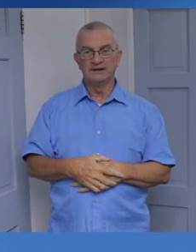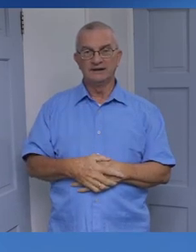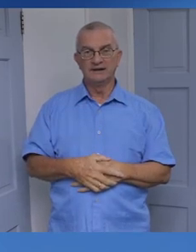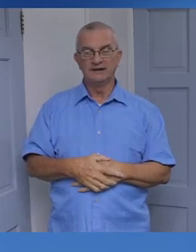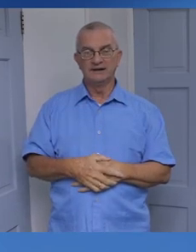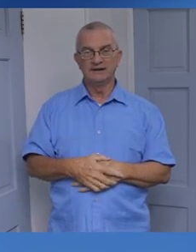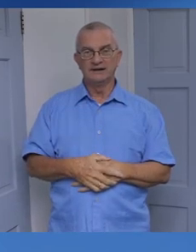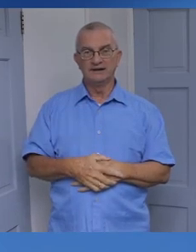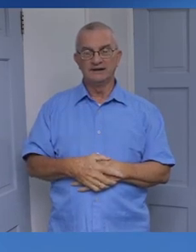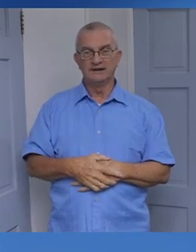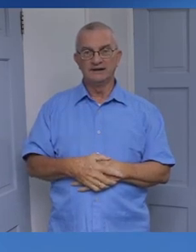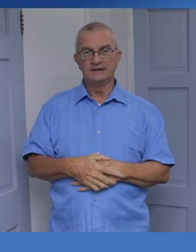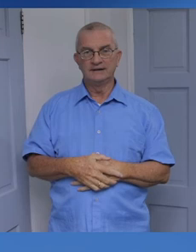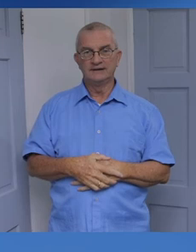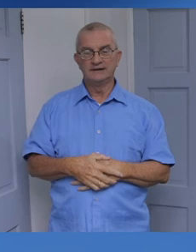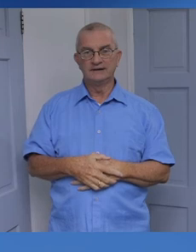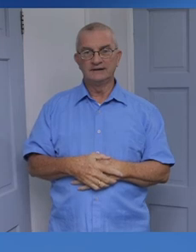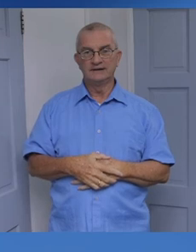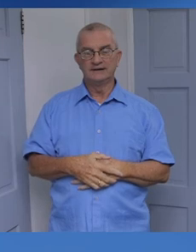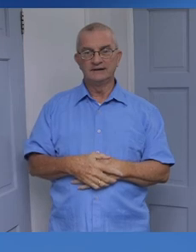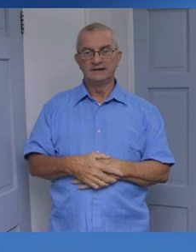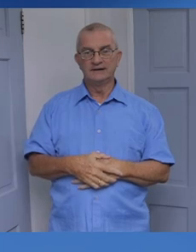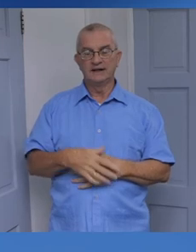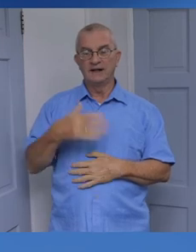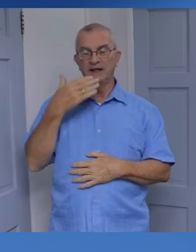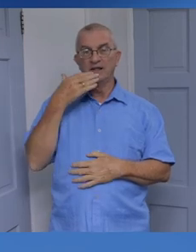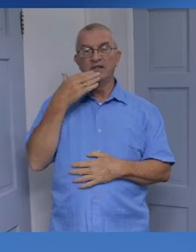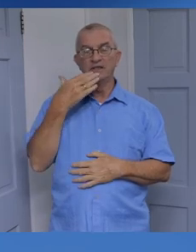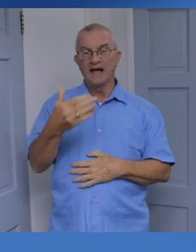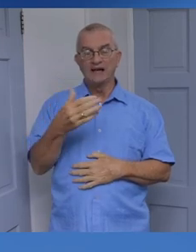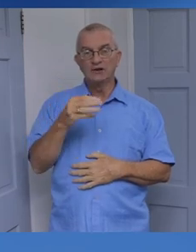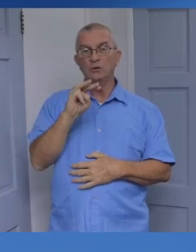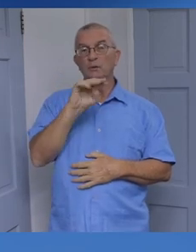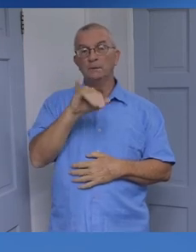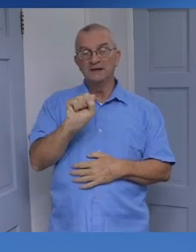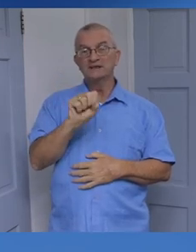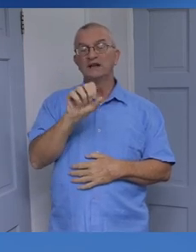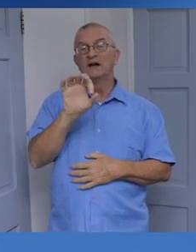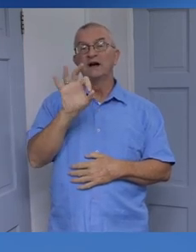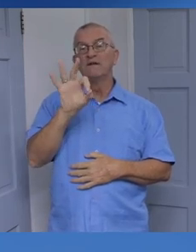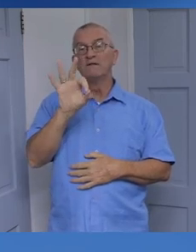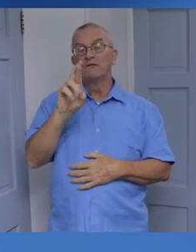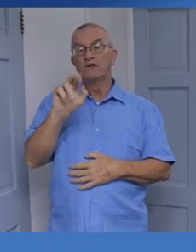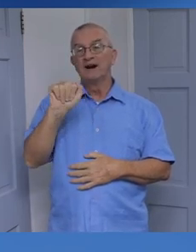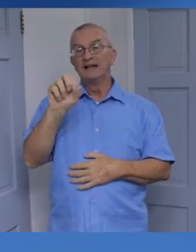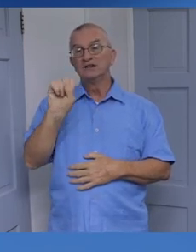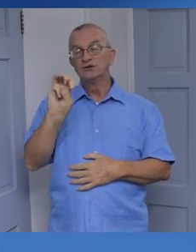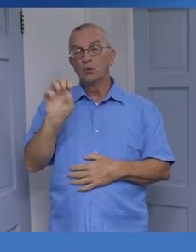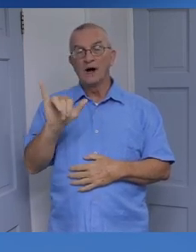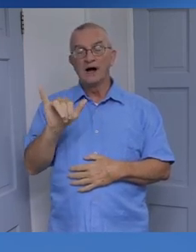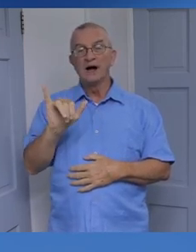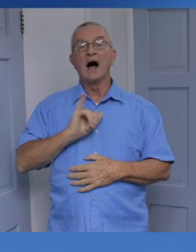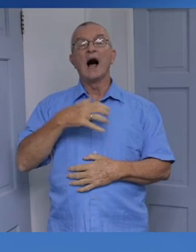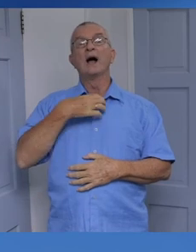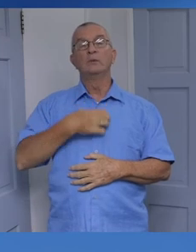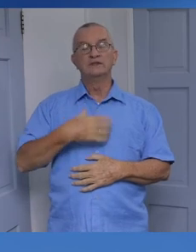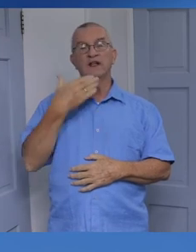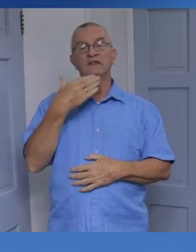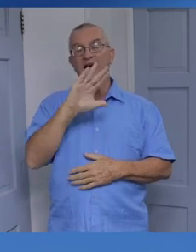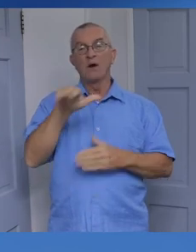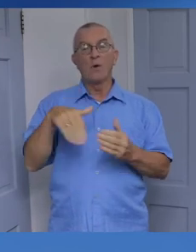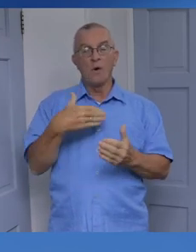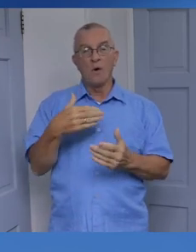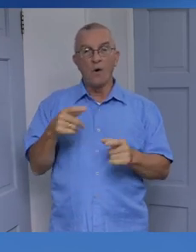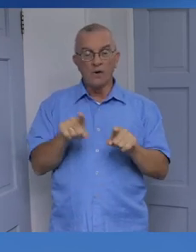I thank you, Miss Maria Francois. I wish to thank also all the